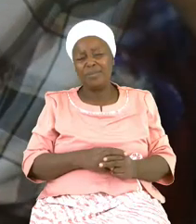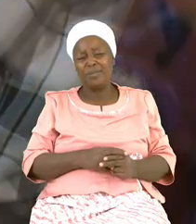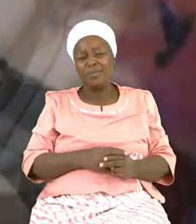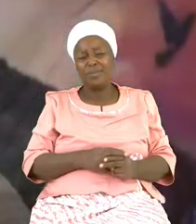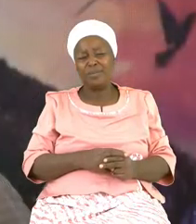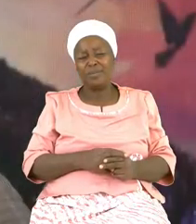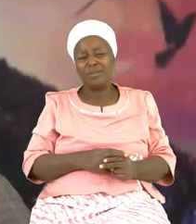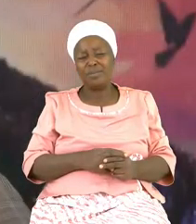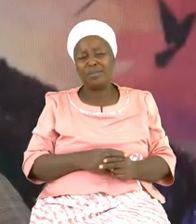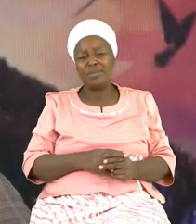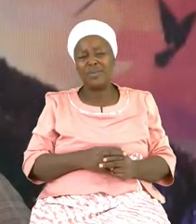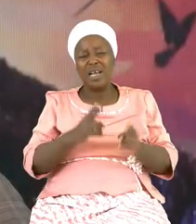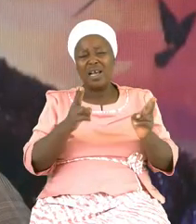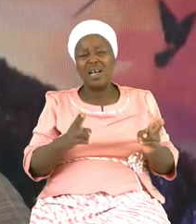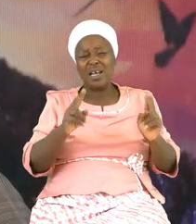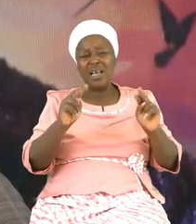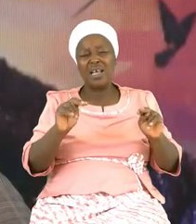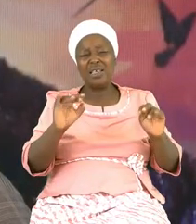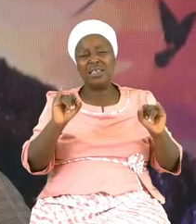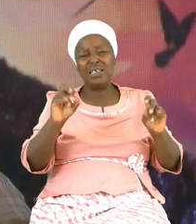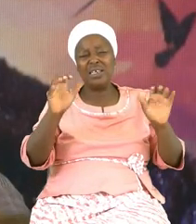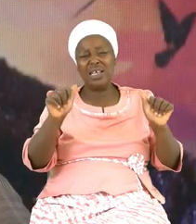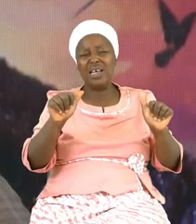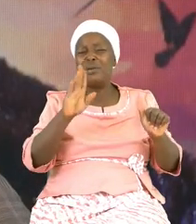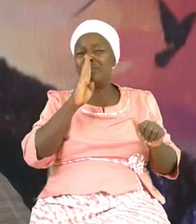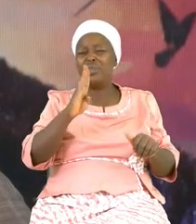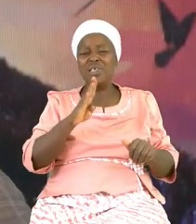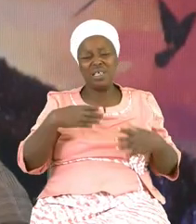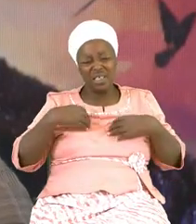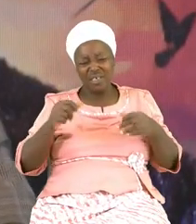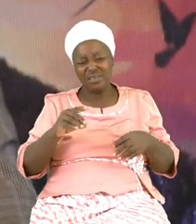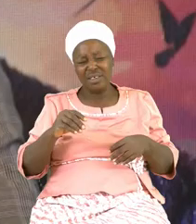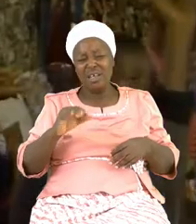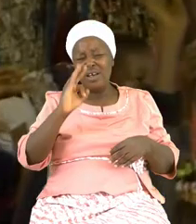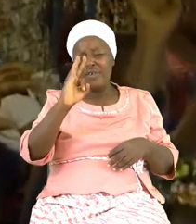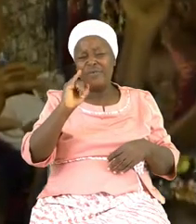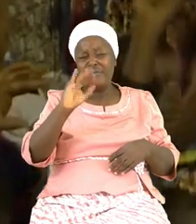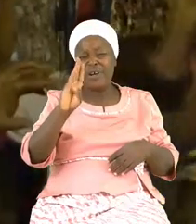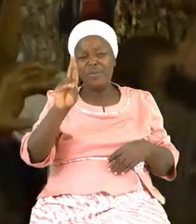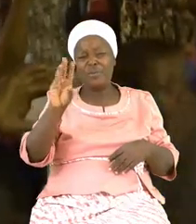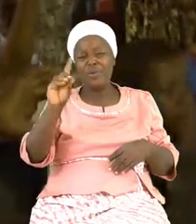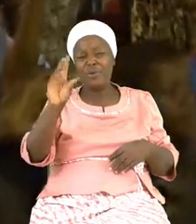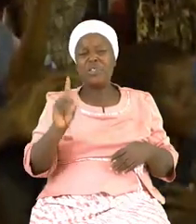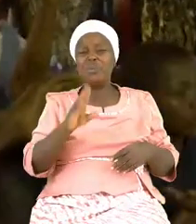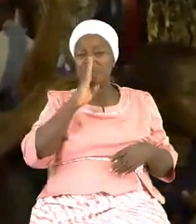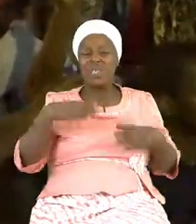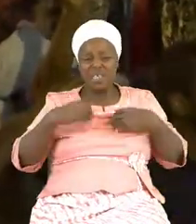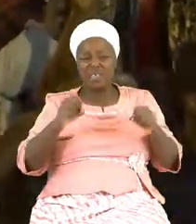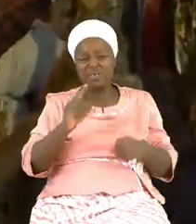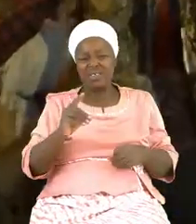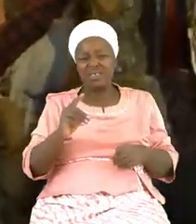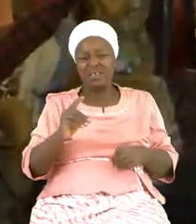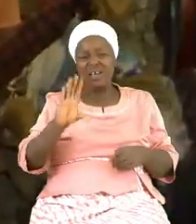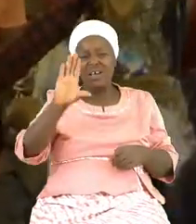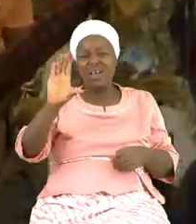Anemia, be healed. Amen. Fibroid, be healed. Amen. Cancer,